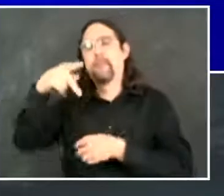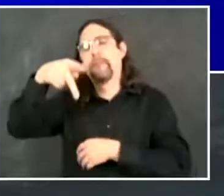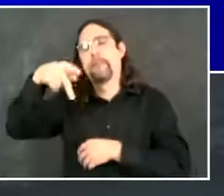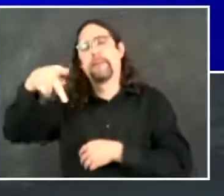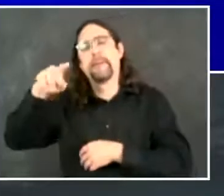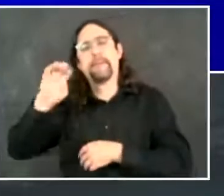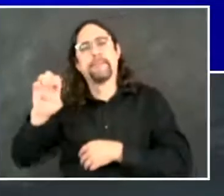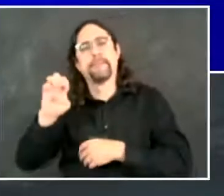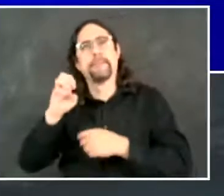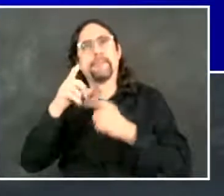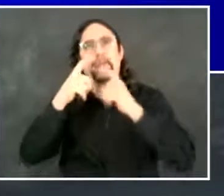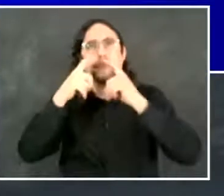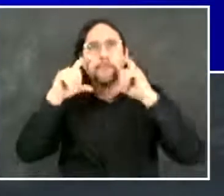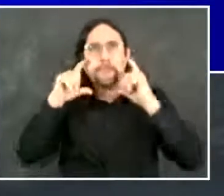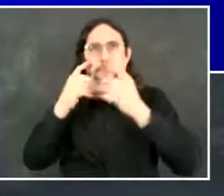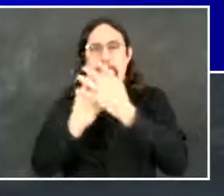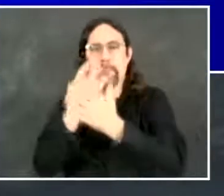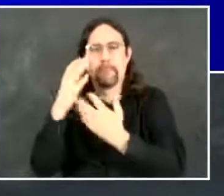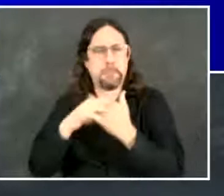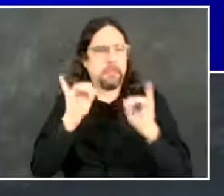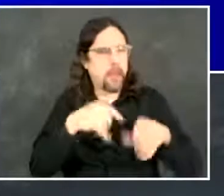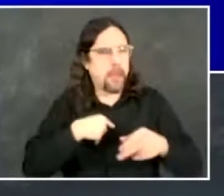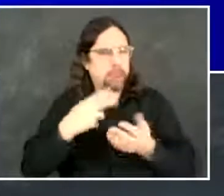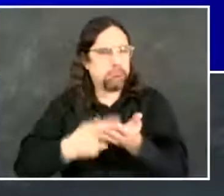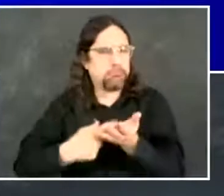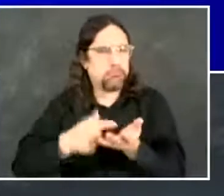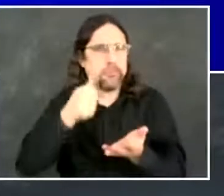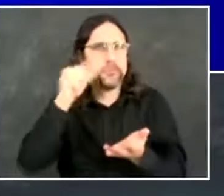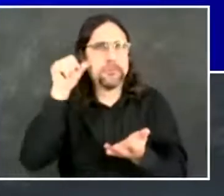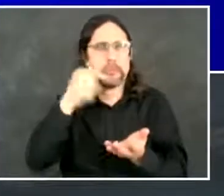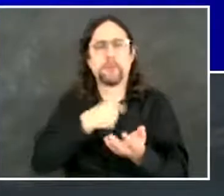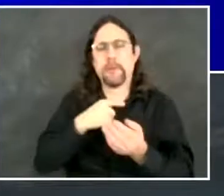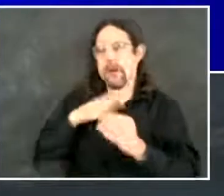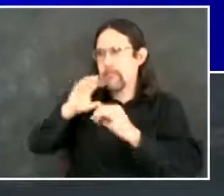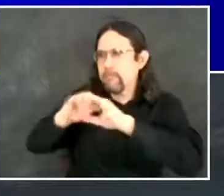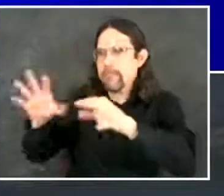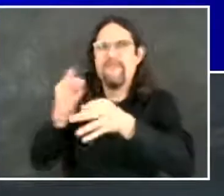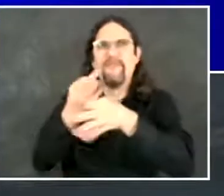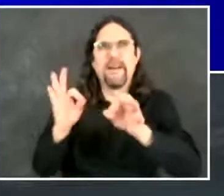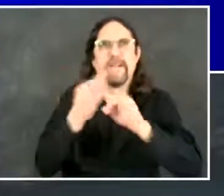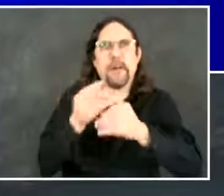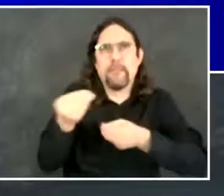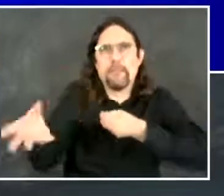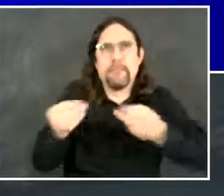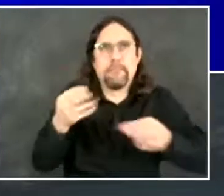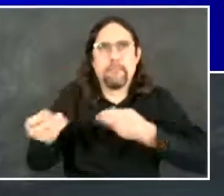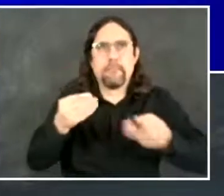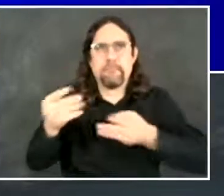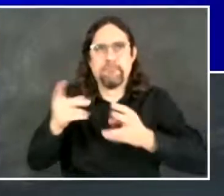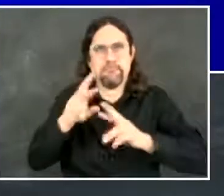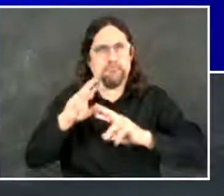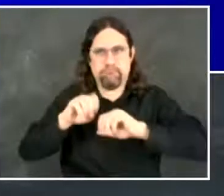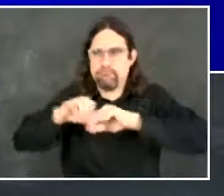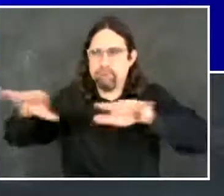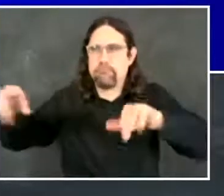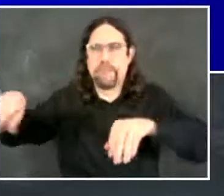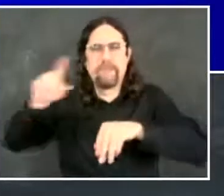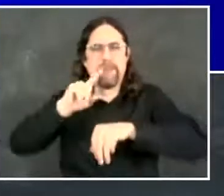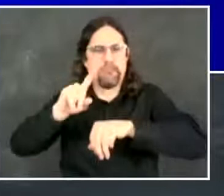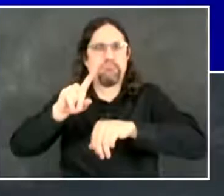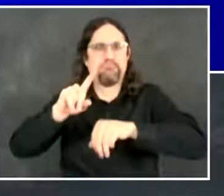pushing them and, of course, enforcing. We're going to use all the tools creatively and assertively to keep making